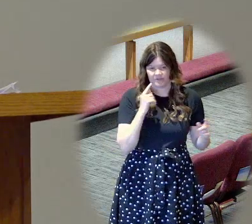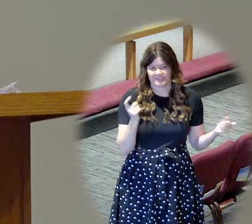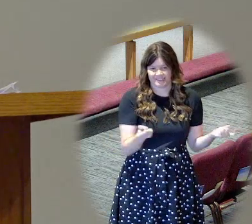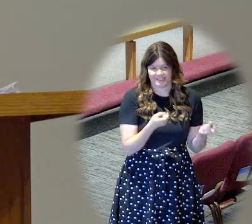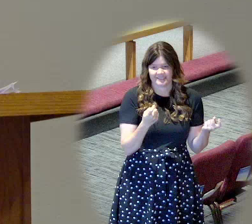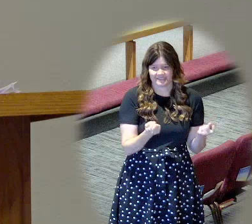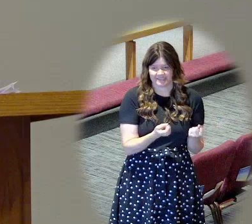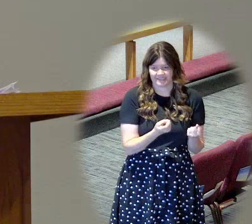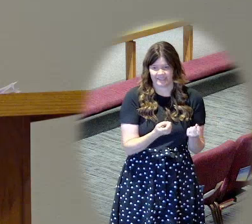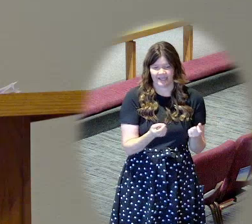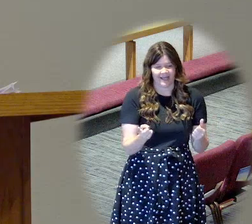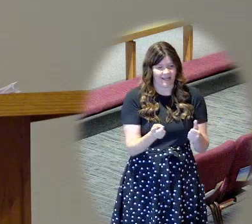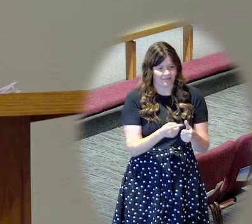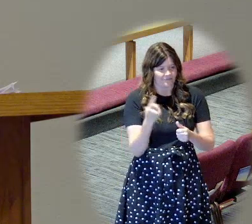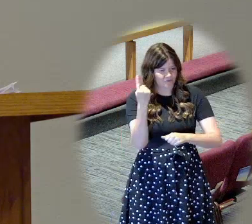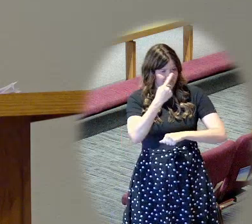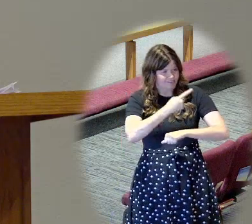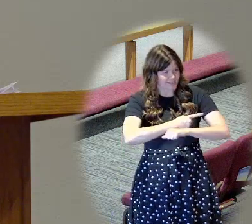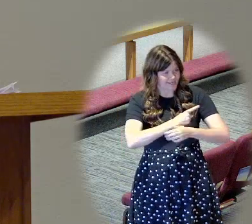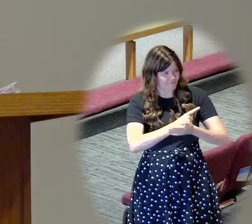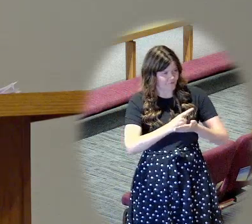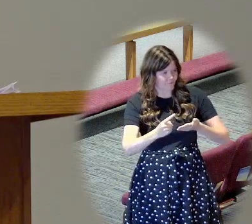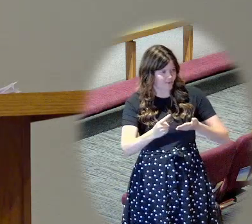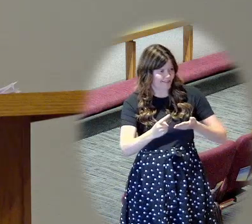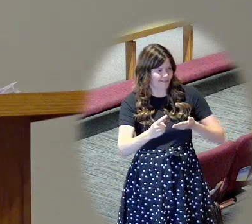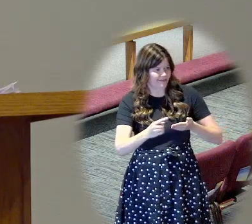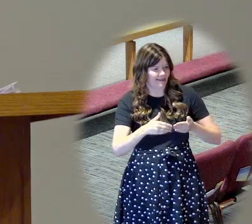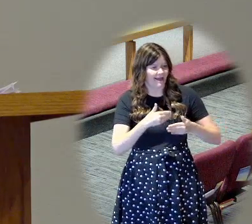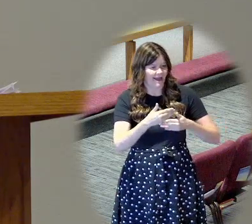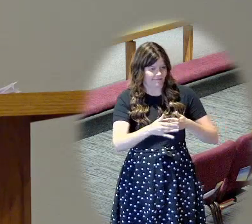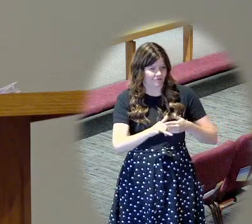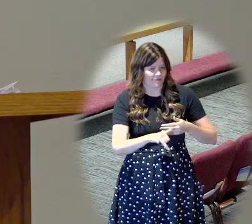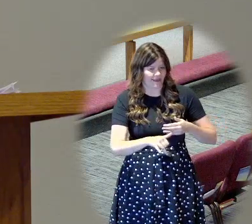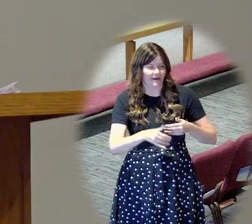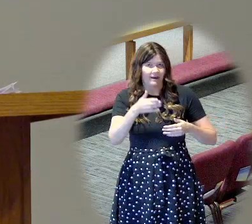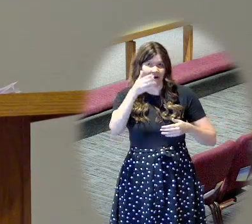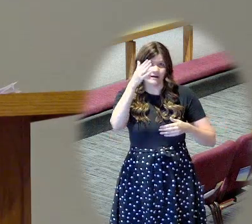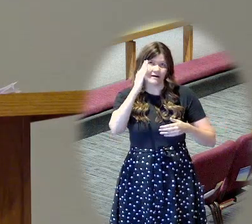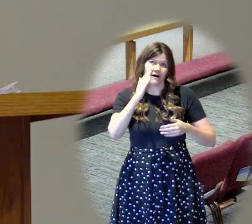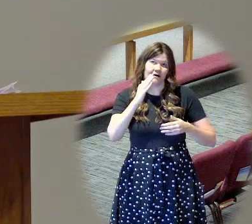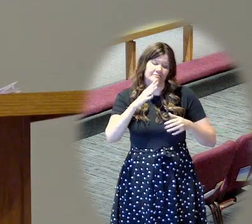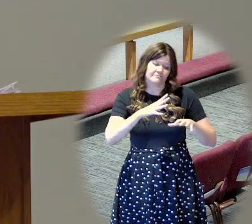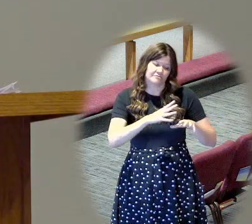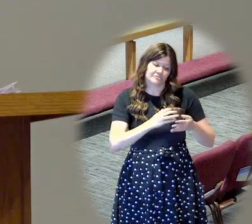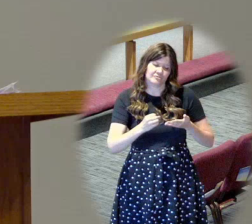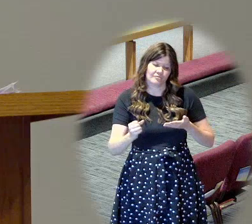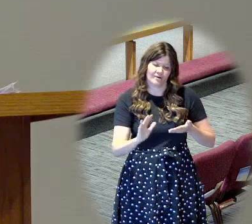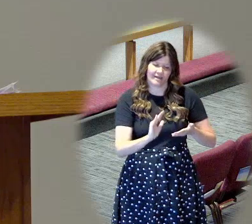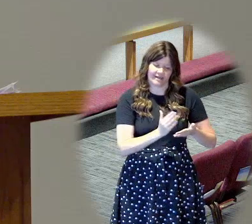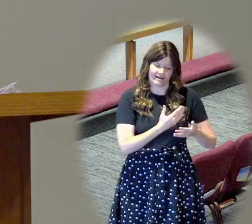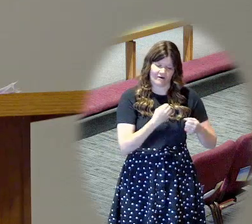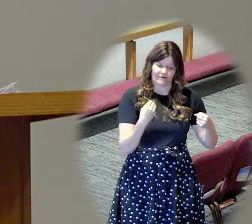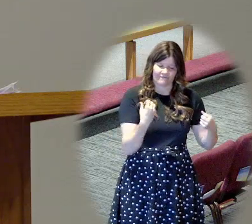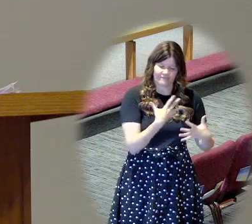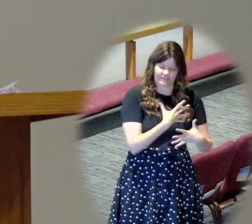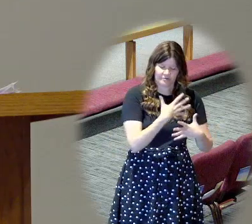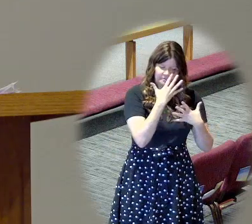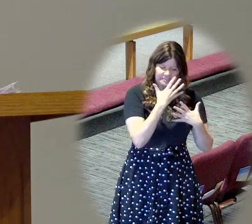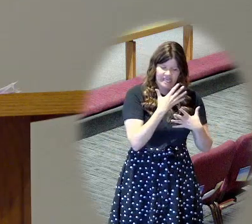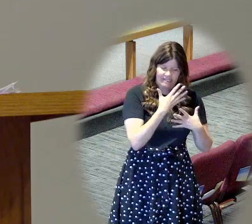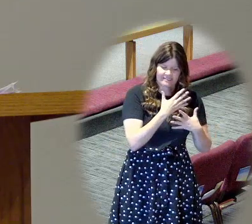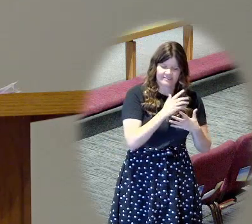And on the first day of the week that followed, God took sorrow and fear and gave